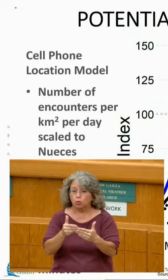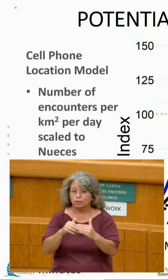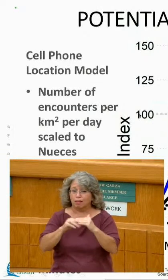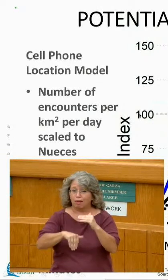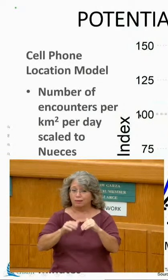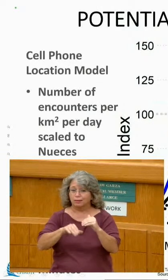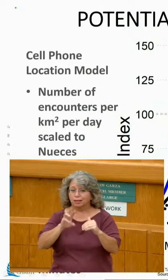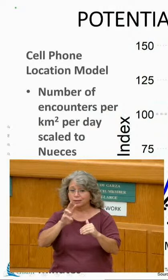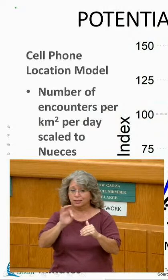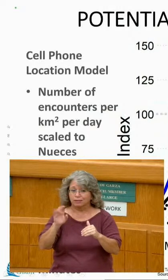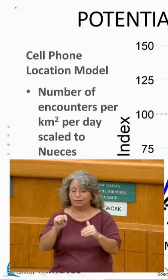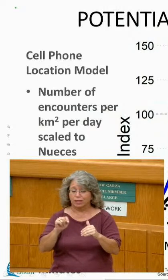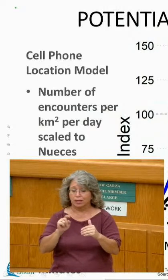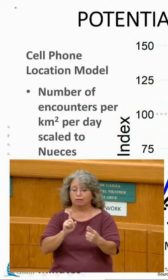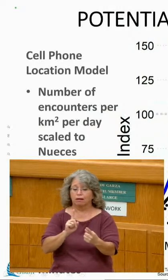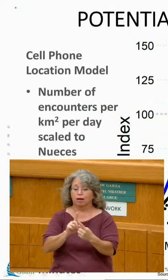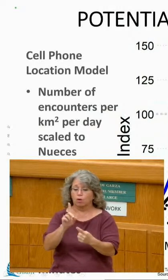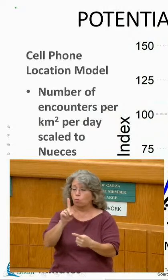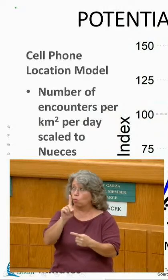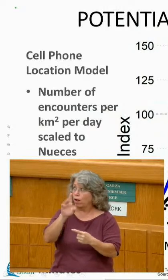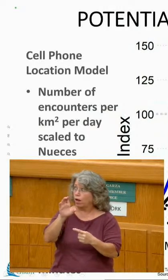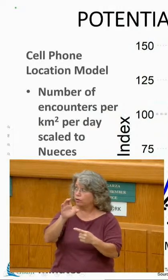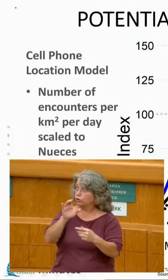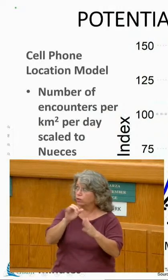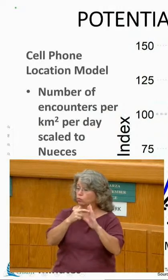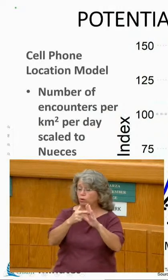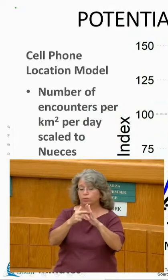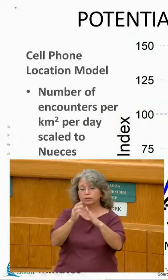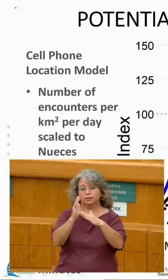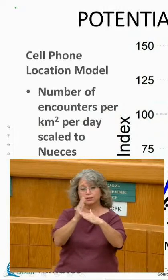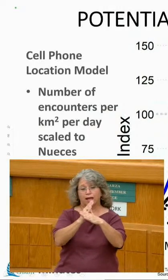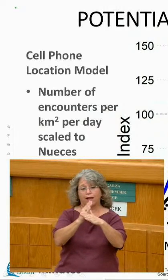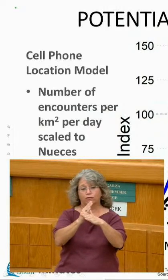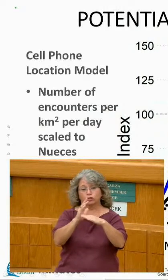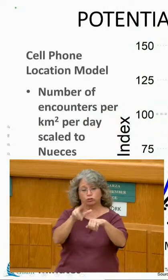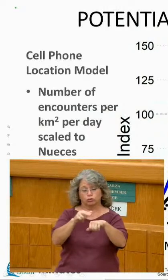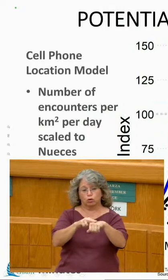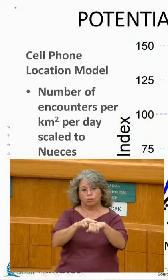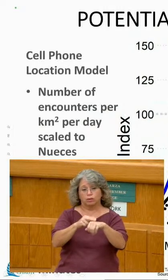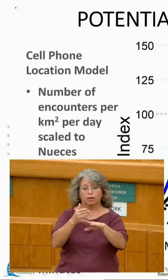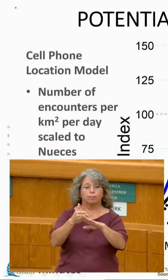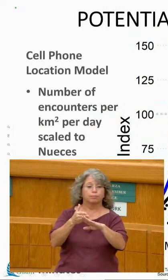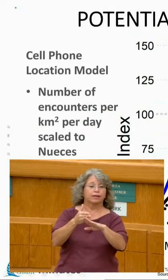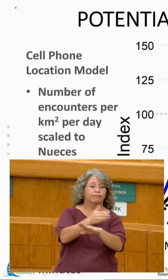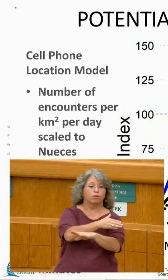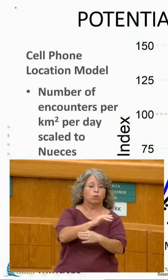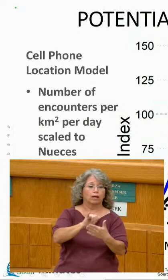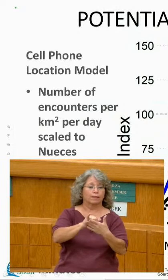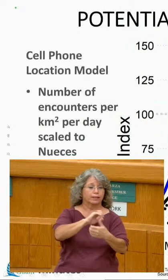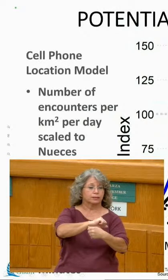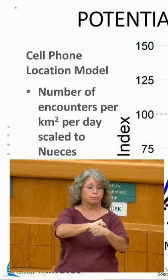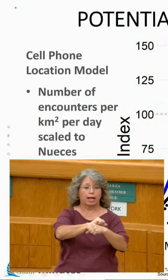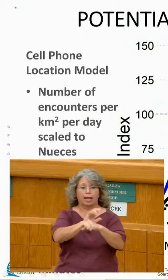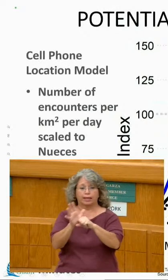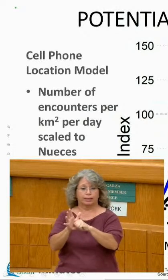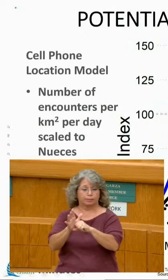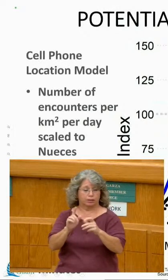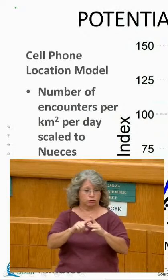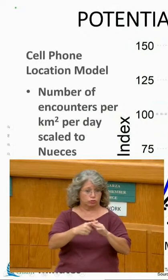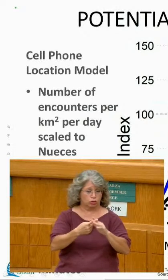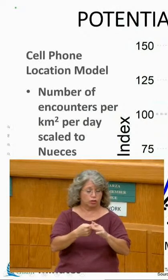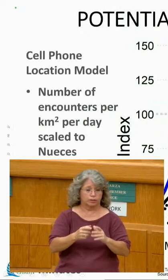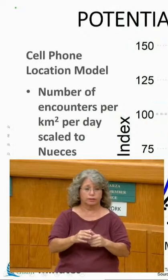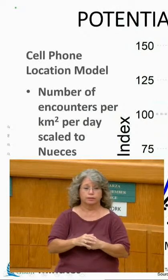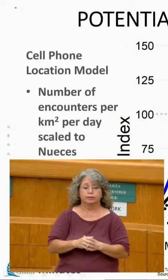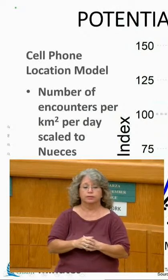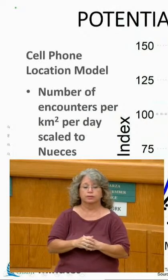other. 100 represents the average normal amount, and that's before the pandemic started. The lines show you the different